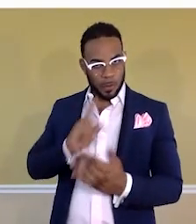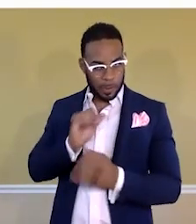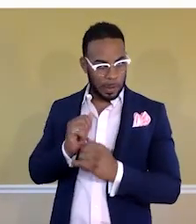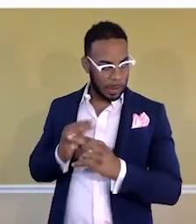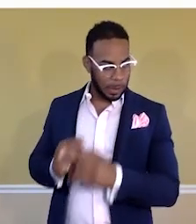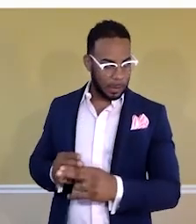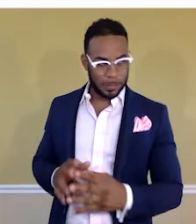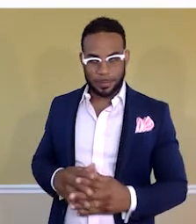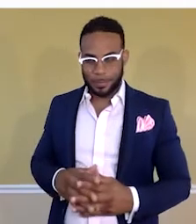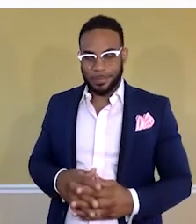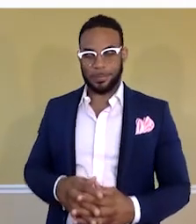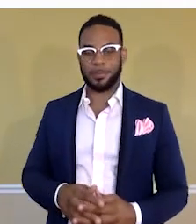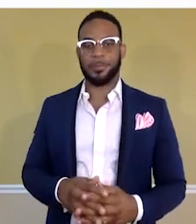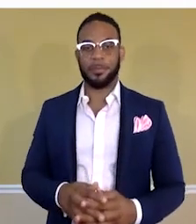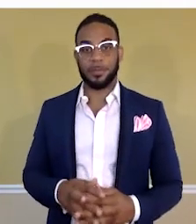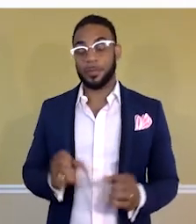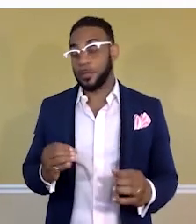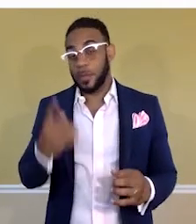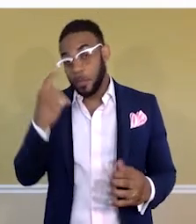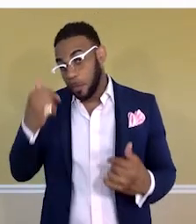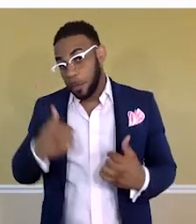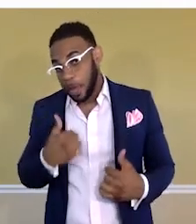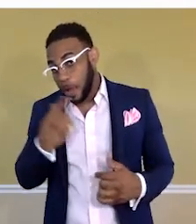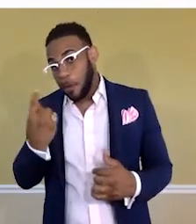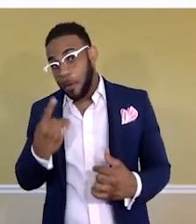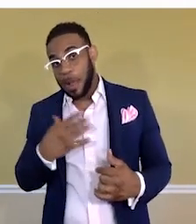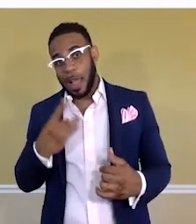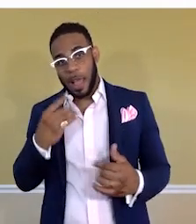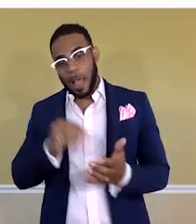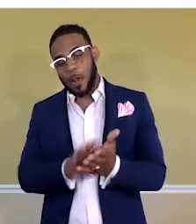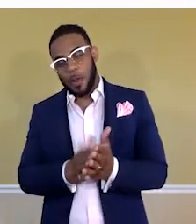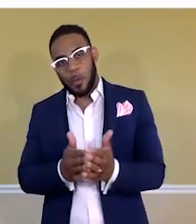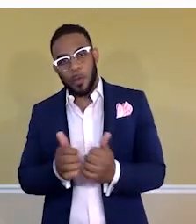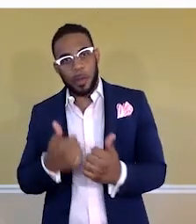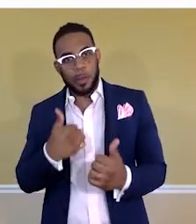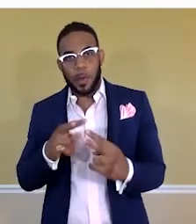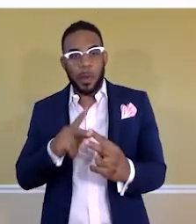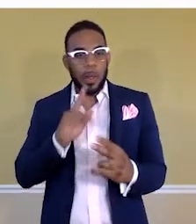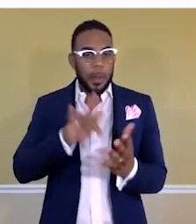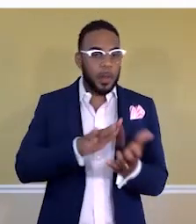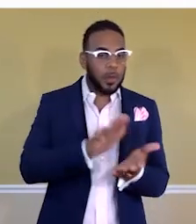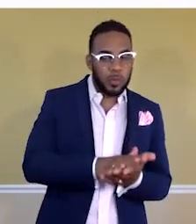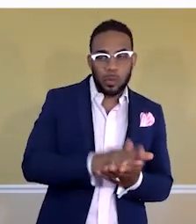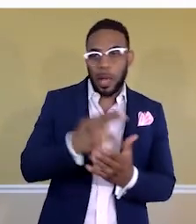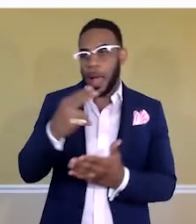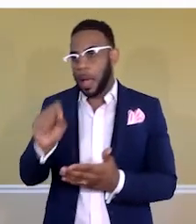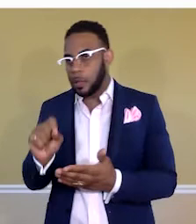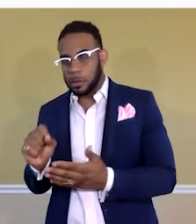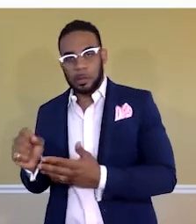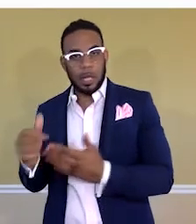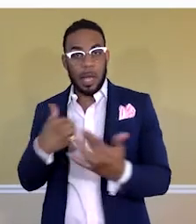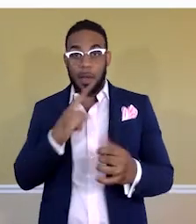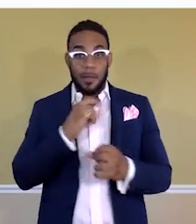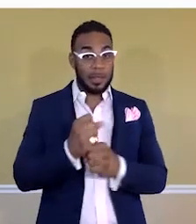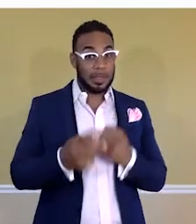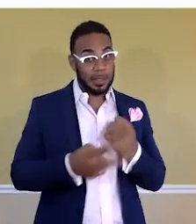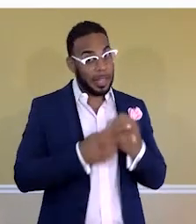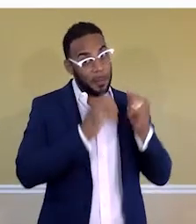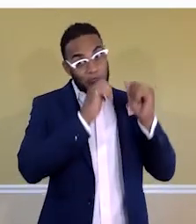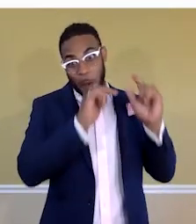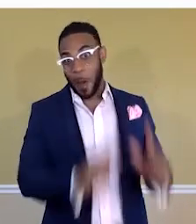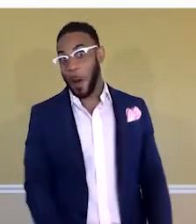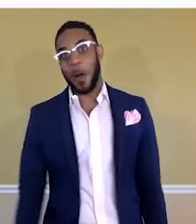call it. So for me, I've always had a notebook with me, whether it was middle school or high school, and I've actually saved them